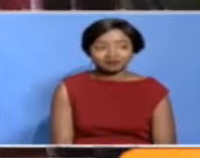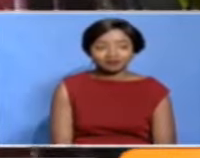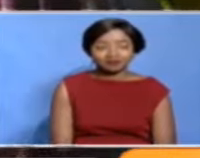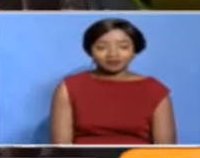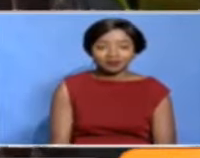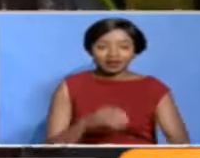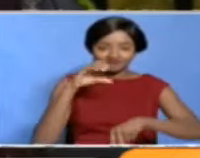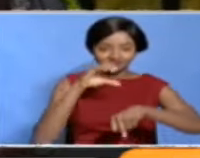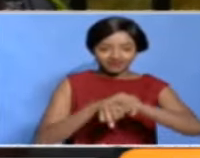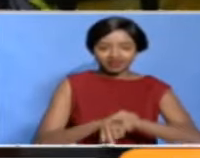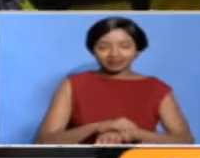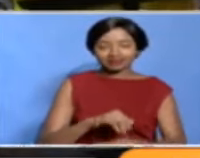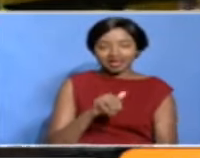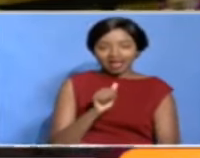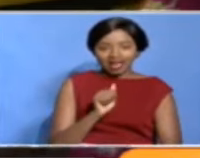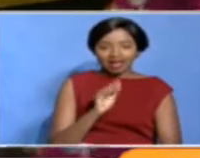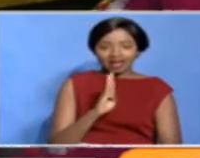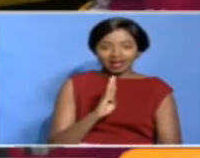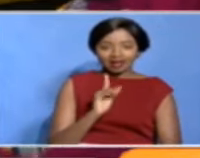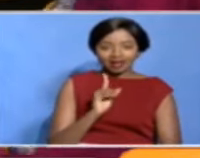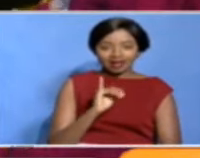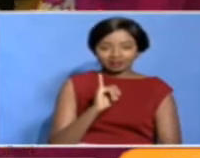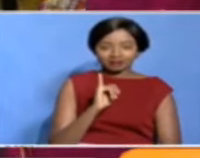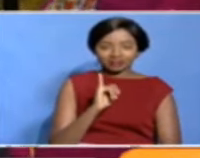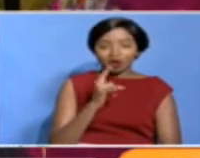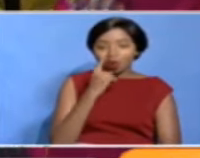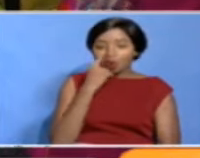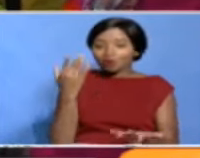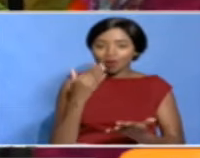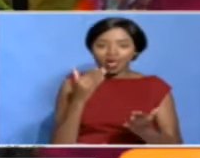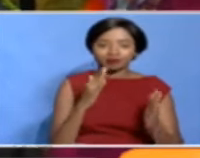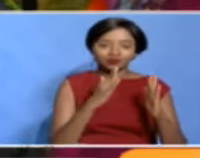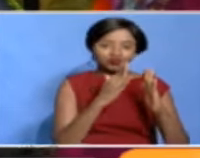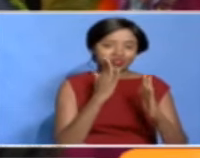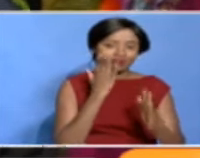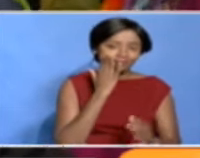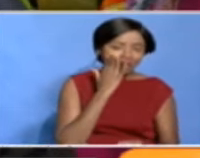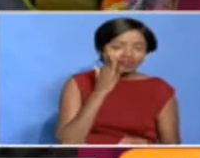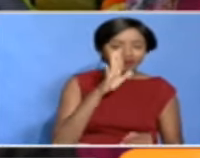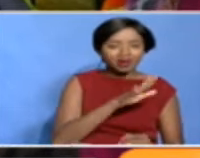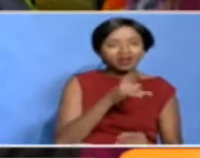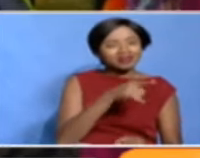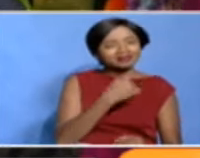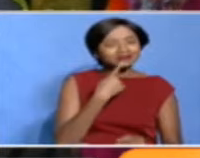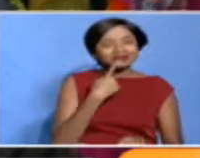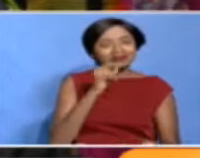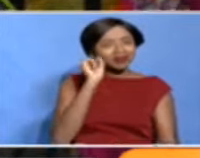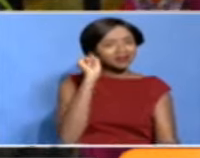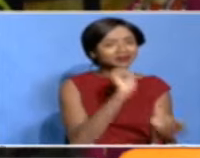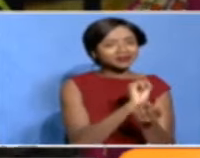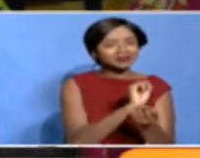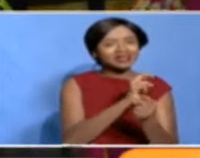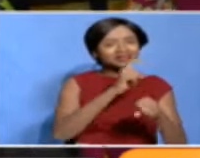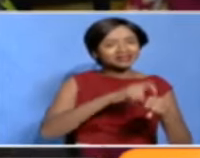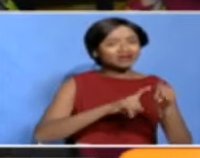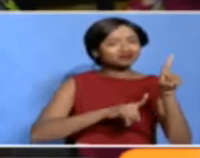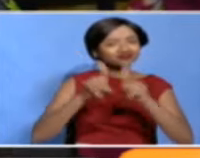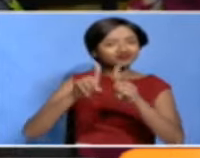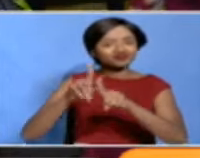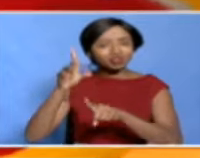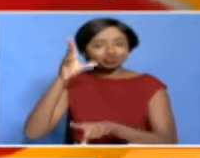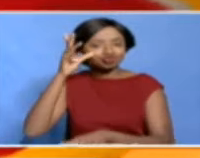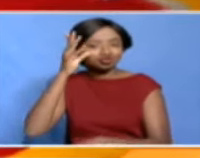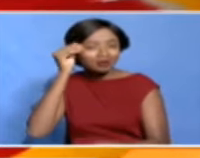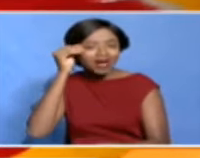We find Abdi Ali Kachora at his mother's house. He claims he was arrested while en route to Somalia for business.